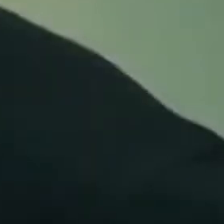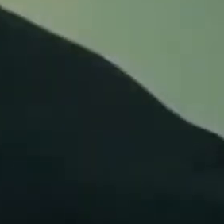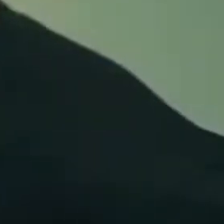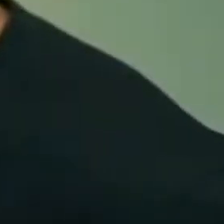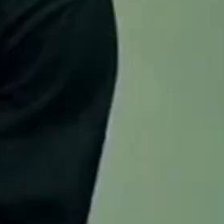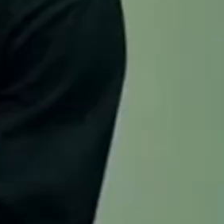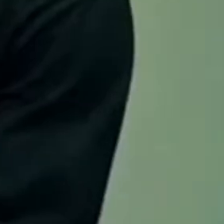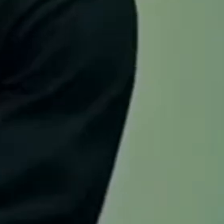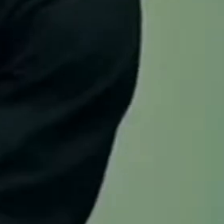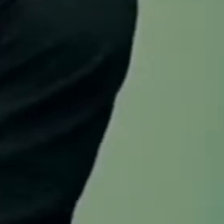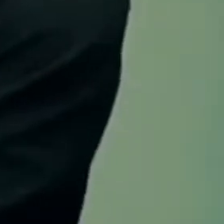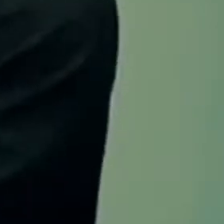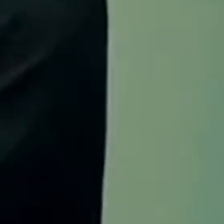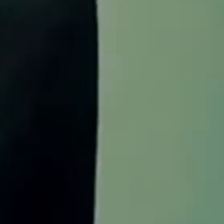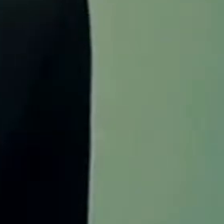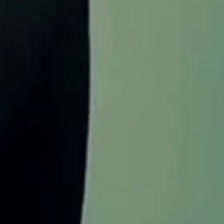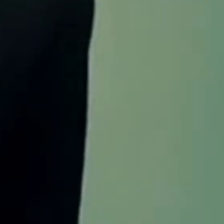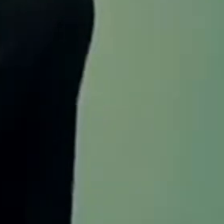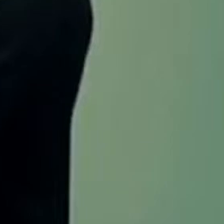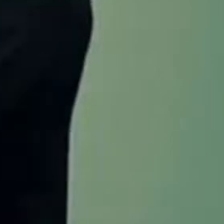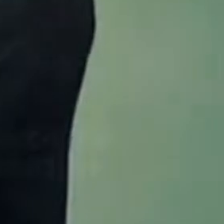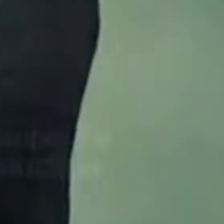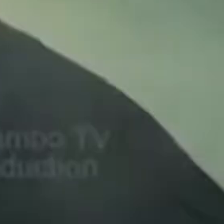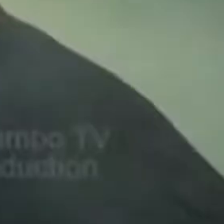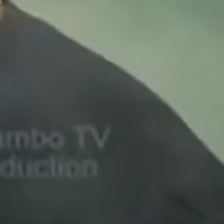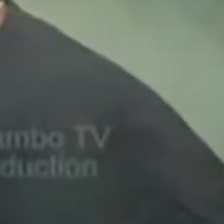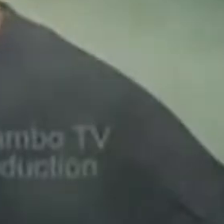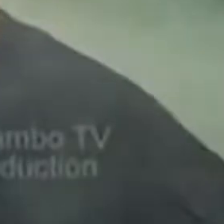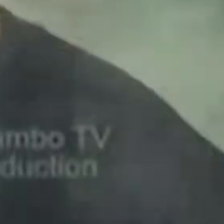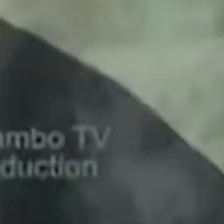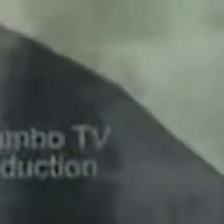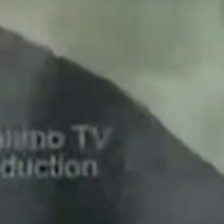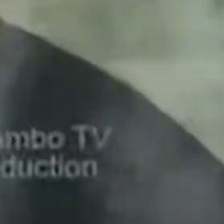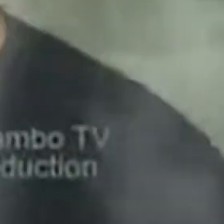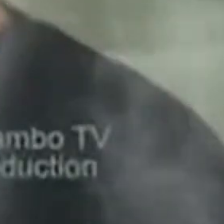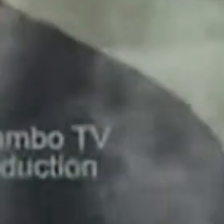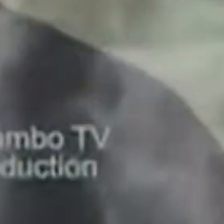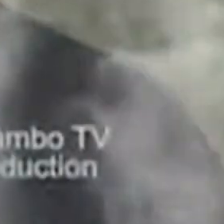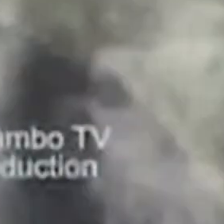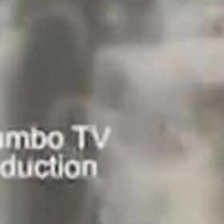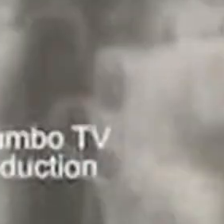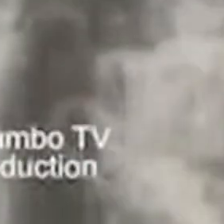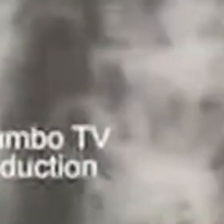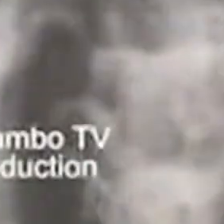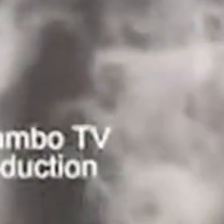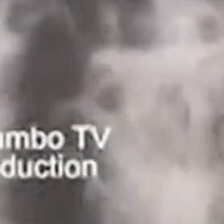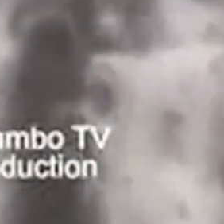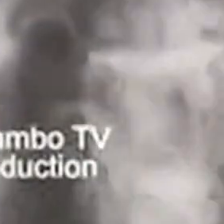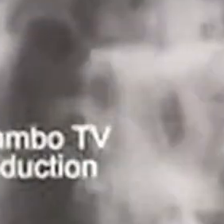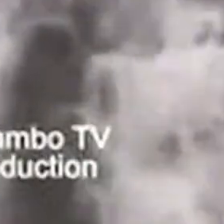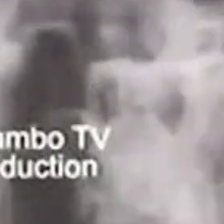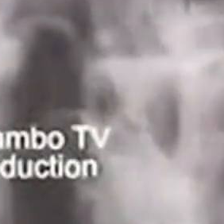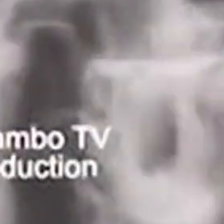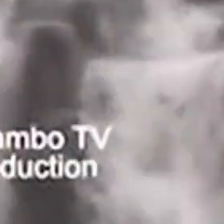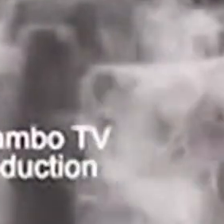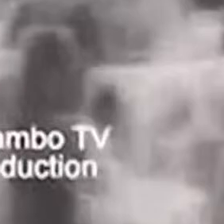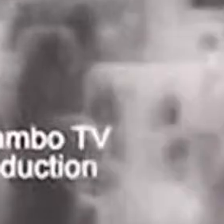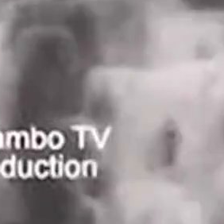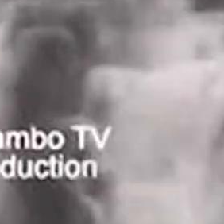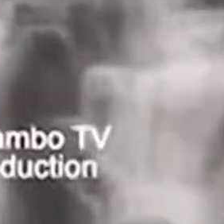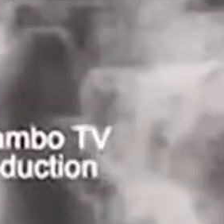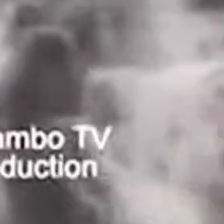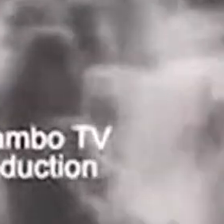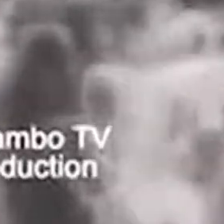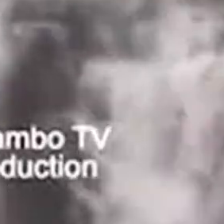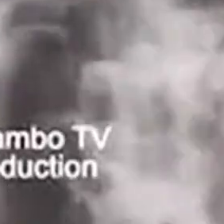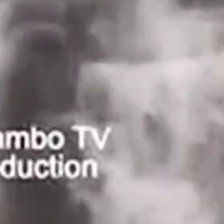mwafuma nenganga mukilasi muine twali mwafuma baticha mwafuma